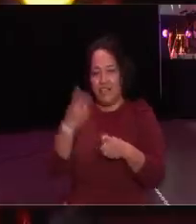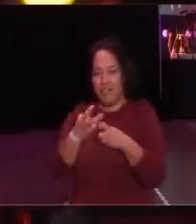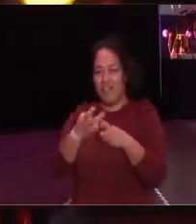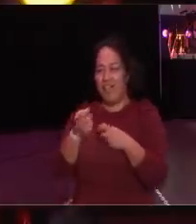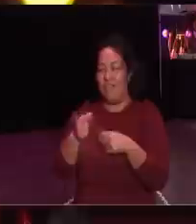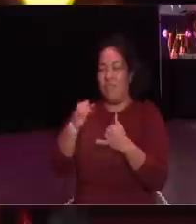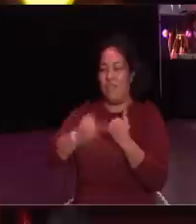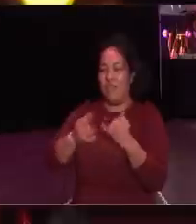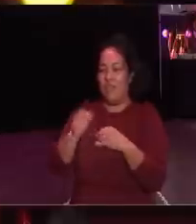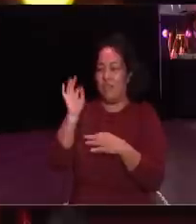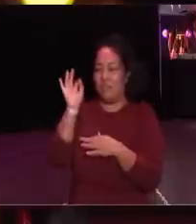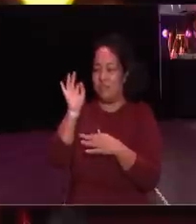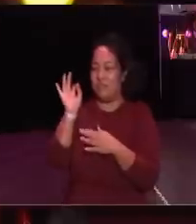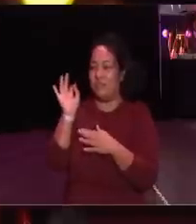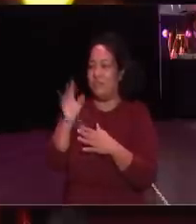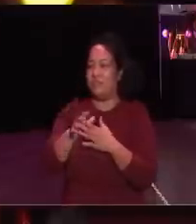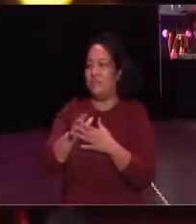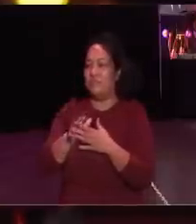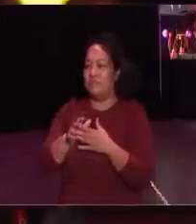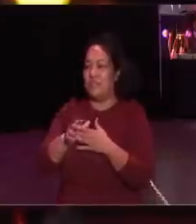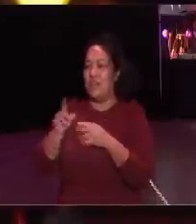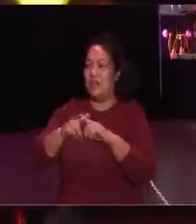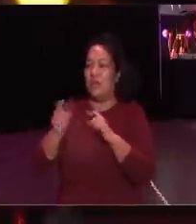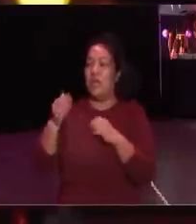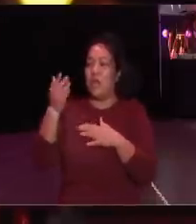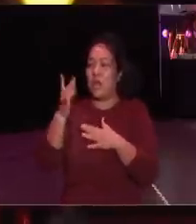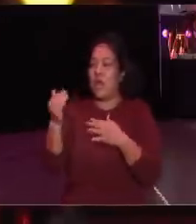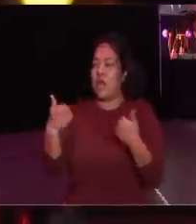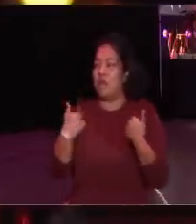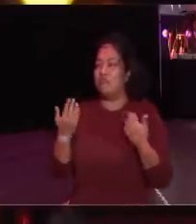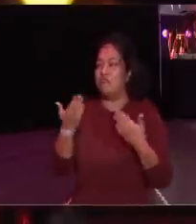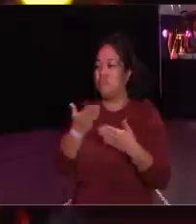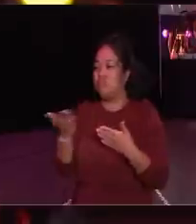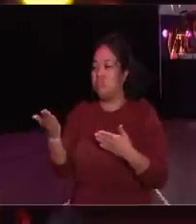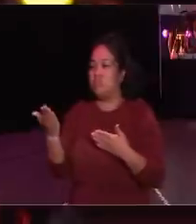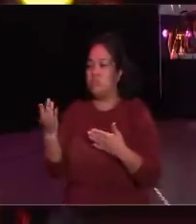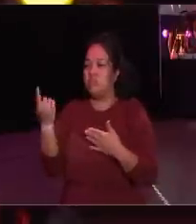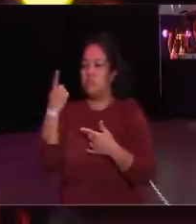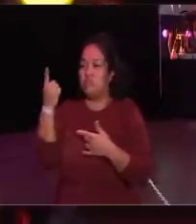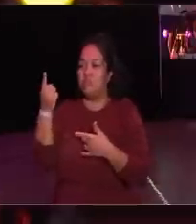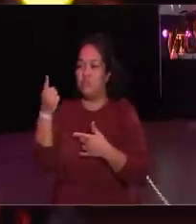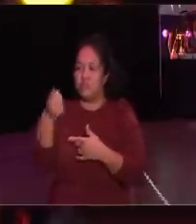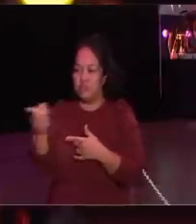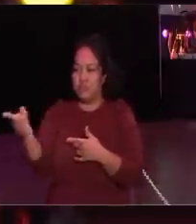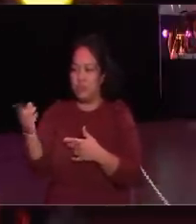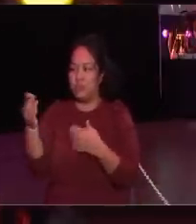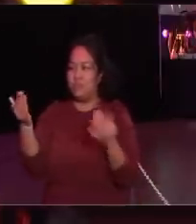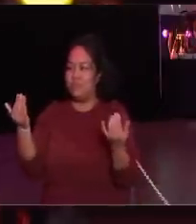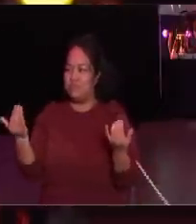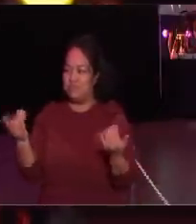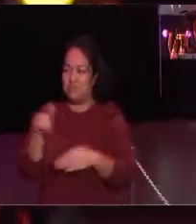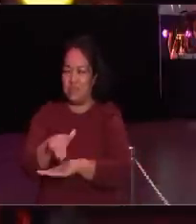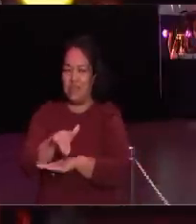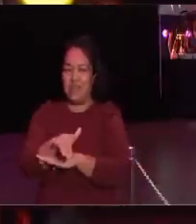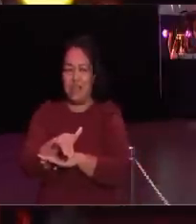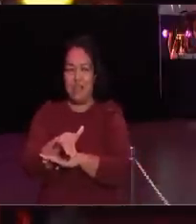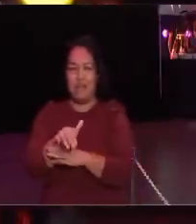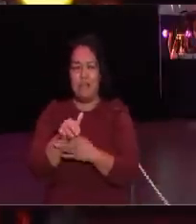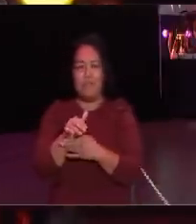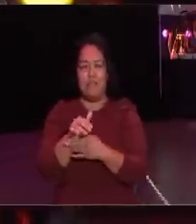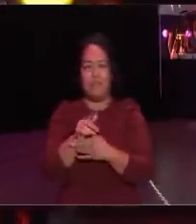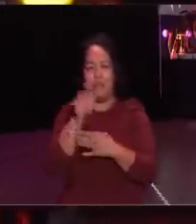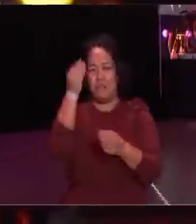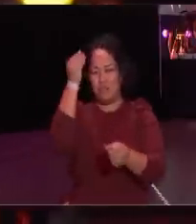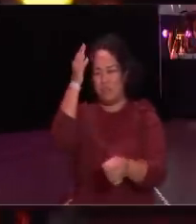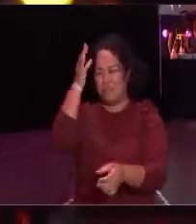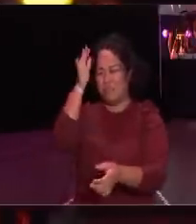ustedes en esta noche en el nombre del Señor. But God has something for you here tonight. Y creo que Dios nos va a bendecir a todos. And I believe that God is going